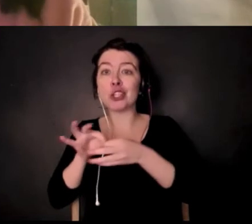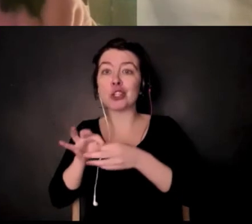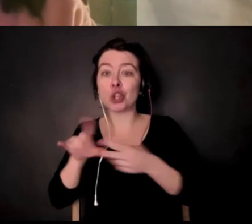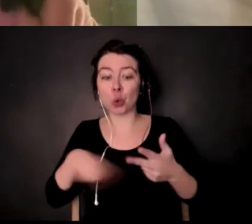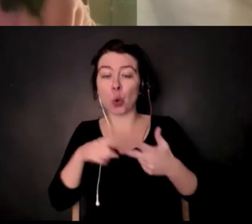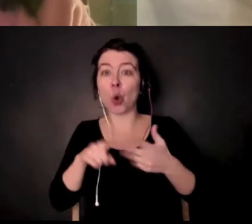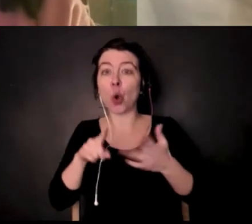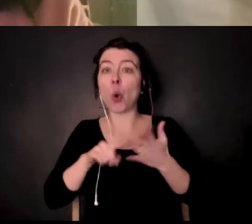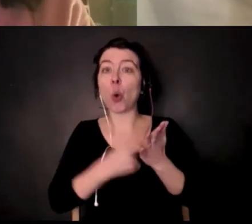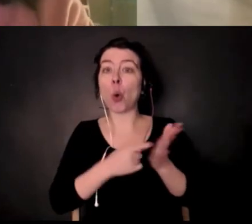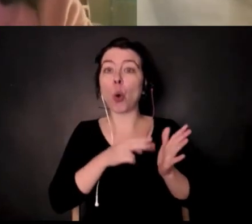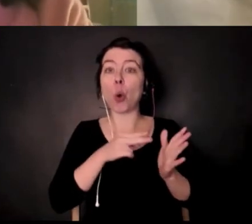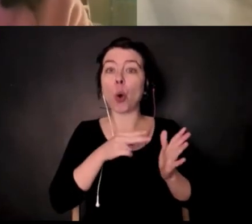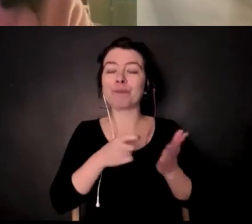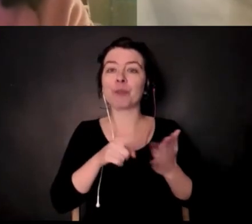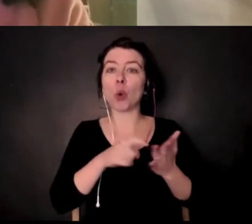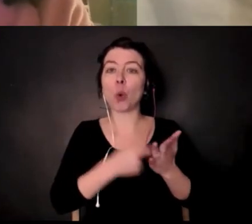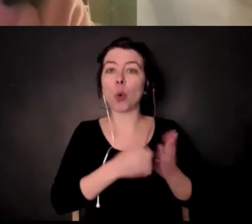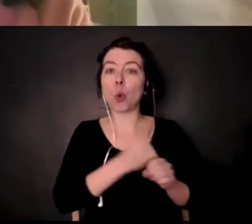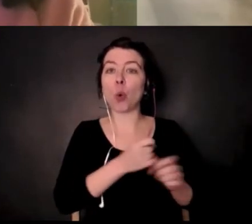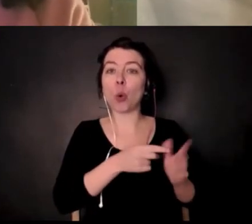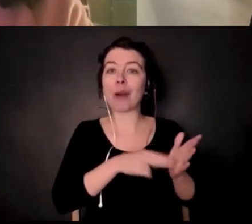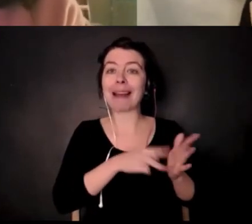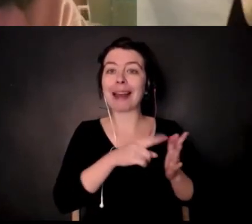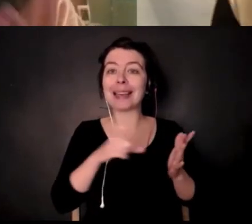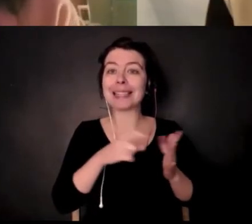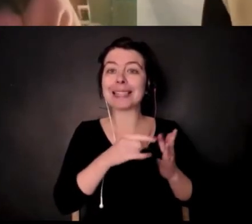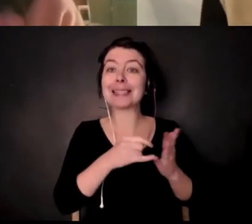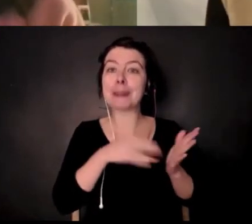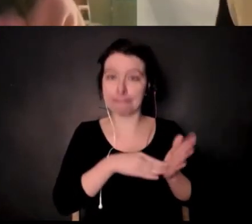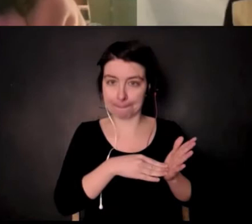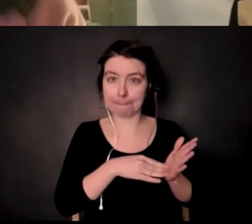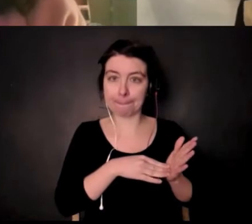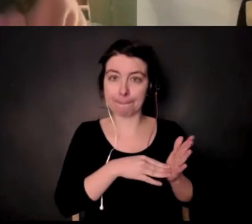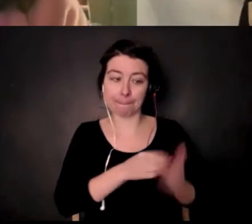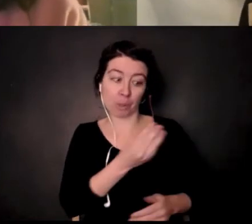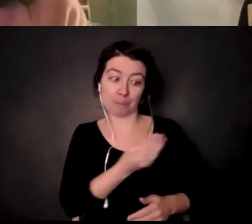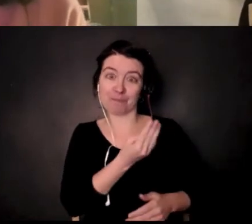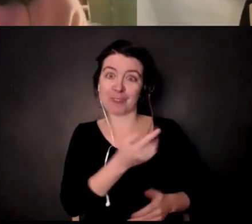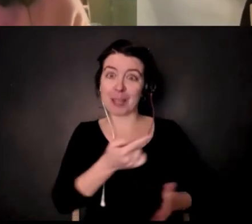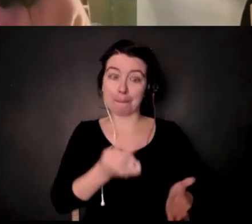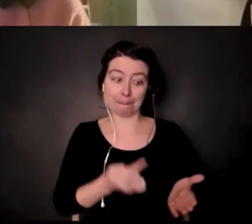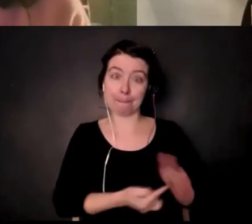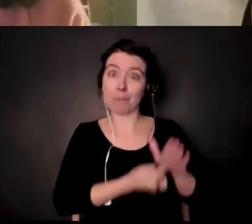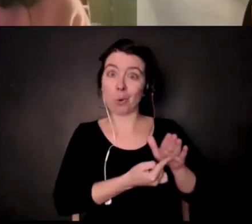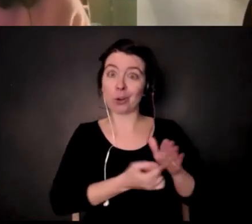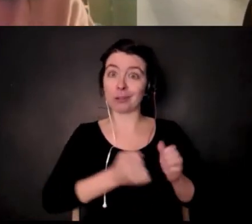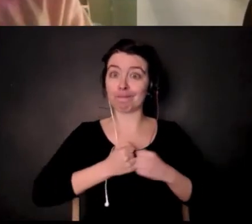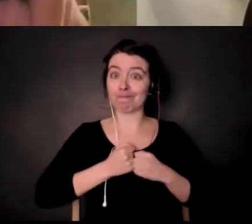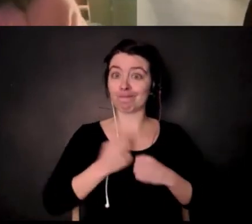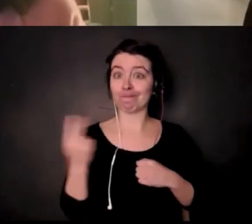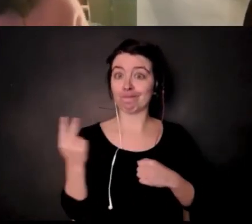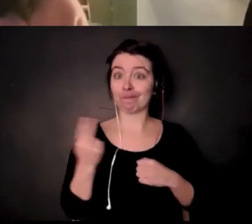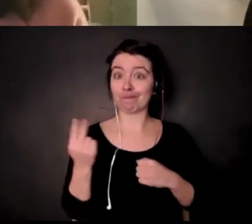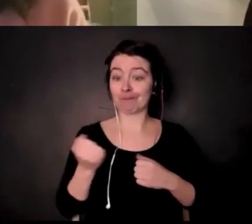and things like that we want to center into our practices. But I also wanted to ask you, like, why do you think,